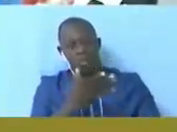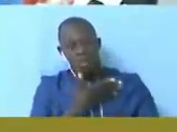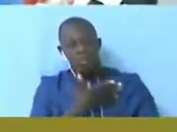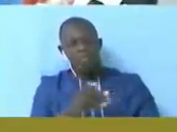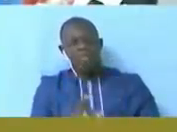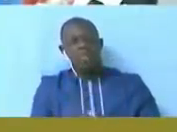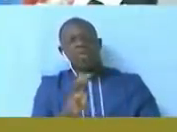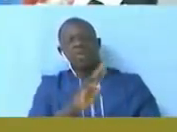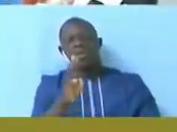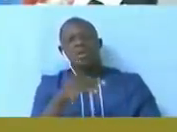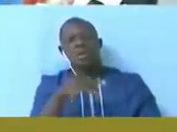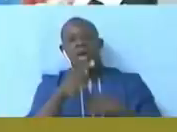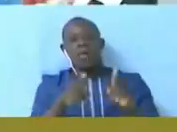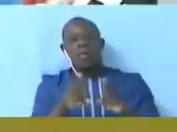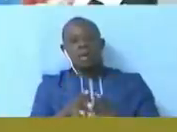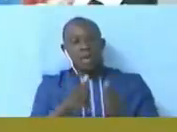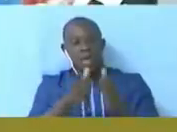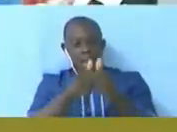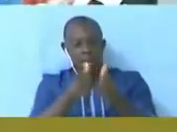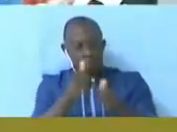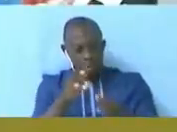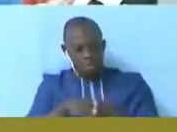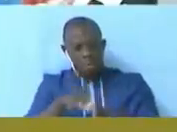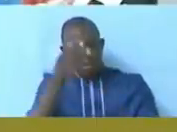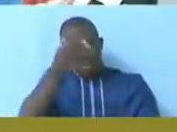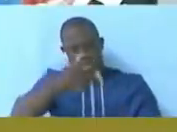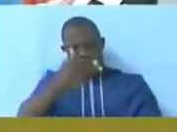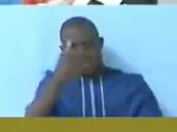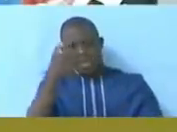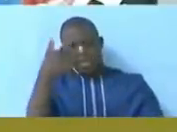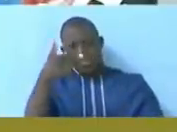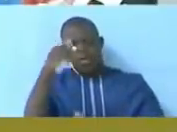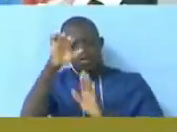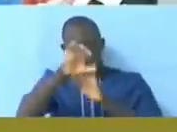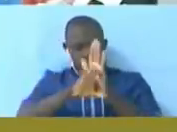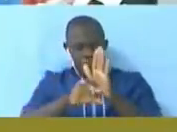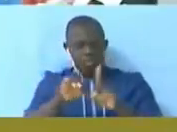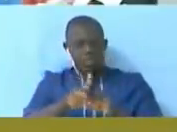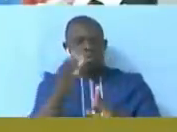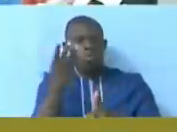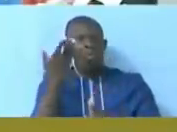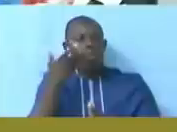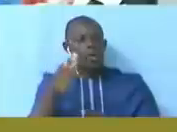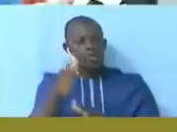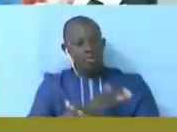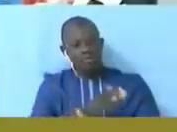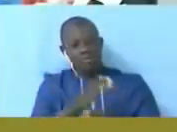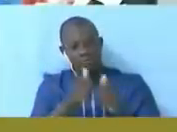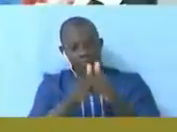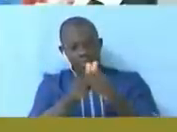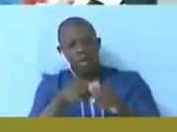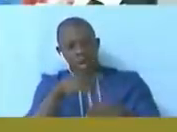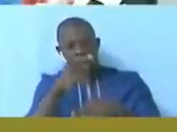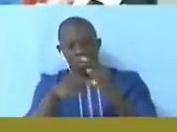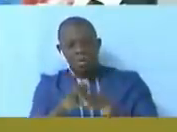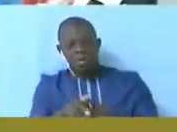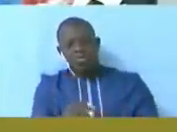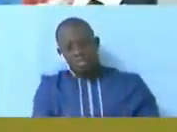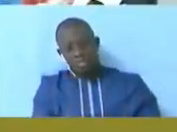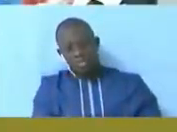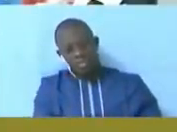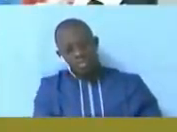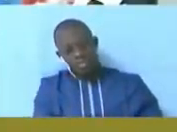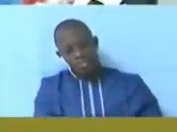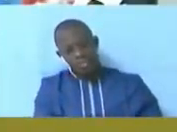ketale, men tilinta ukwala, bari bitum, kilo mamuta wati men kilimu, bari 1997